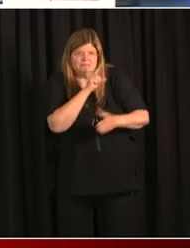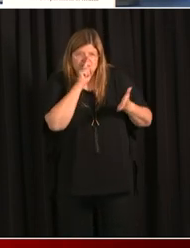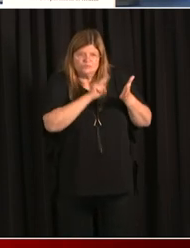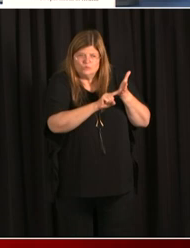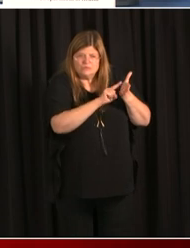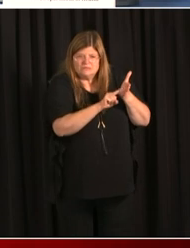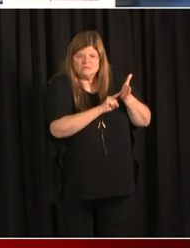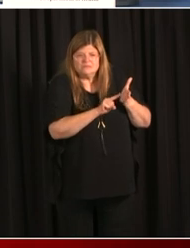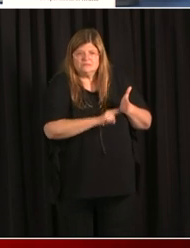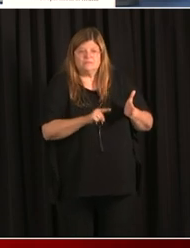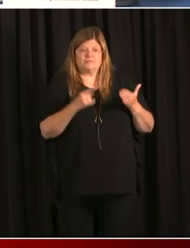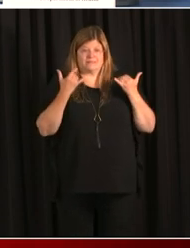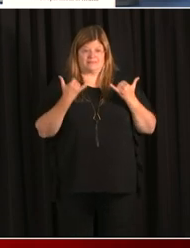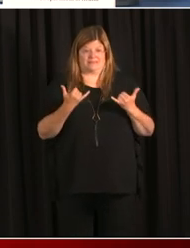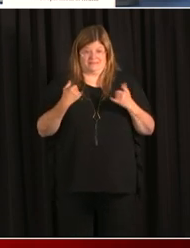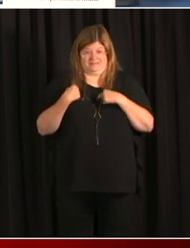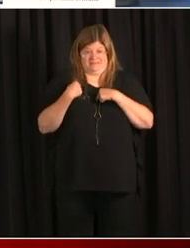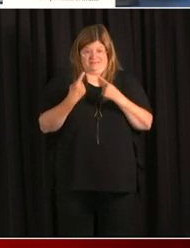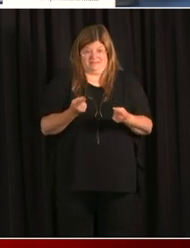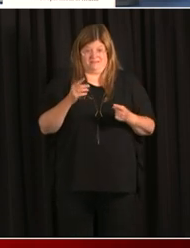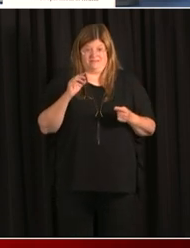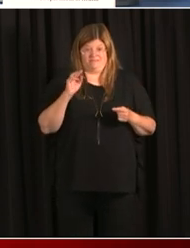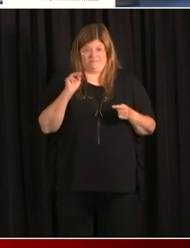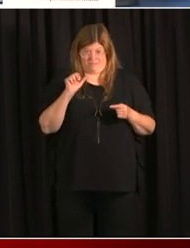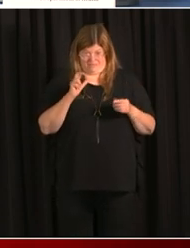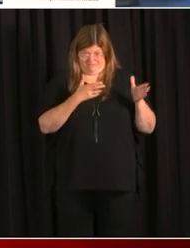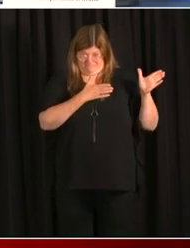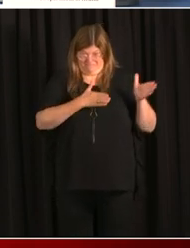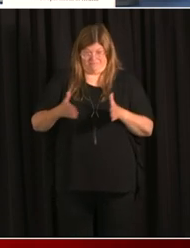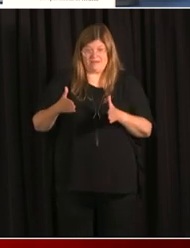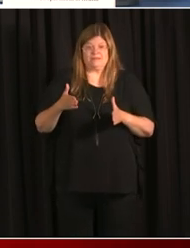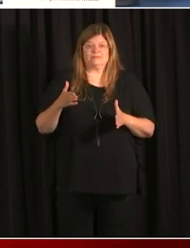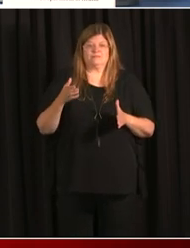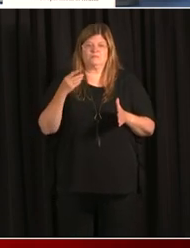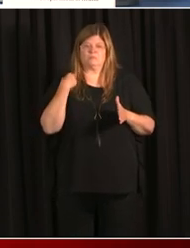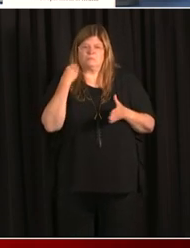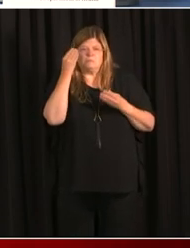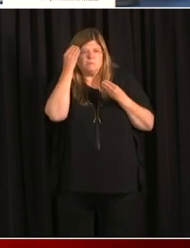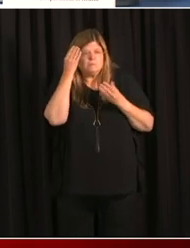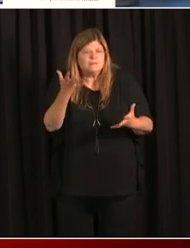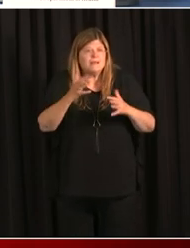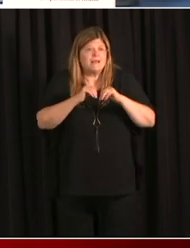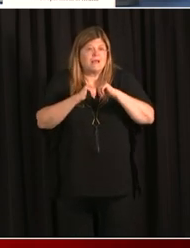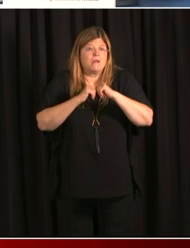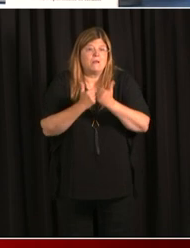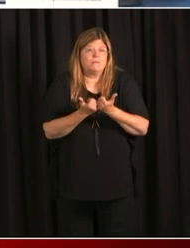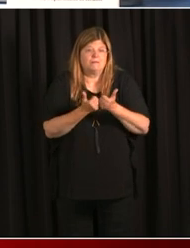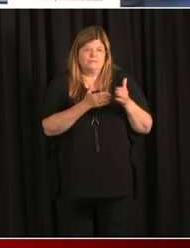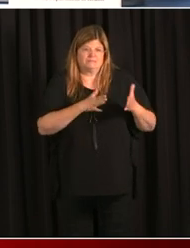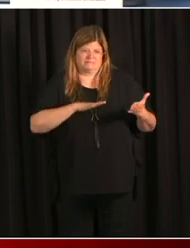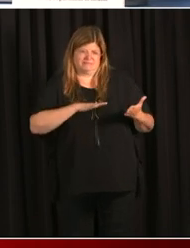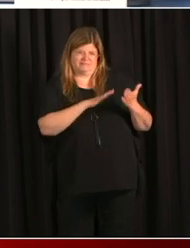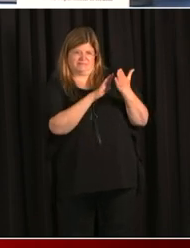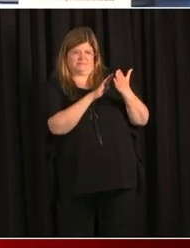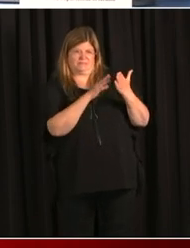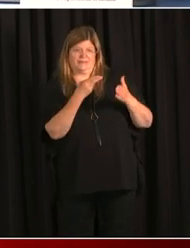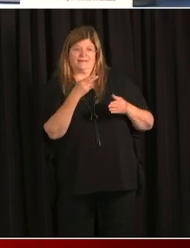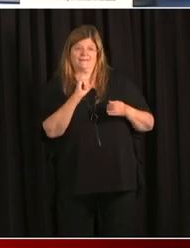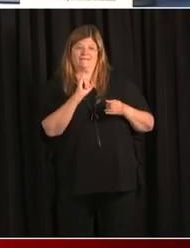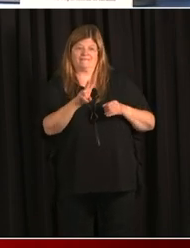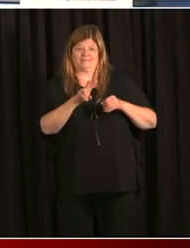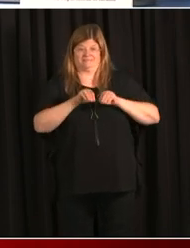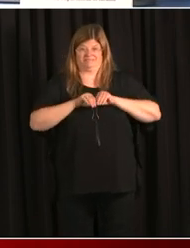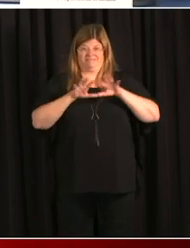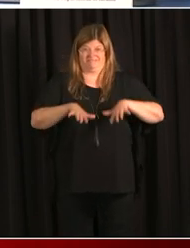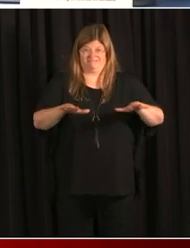making since the mayor released our plan to address the HIV epidemic in the district, what we often refer to as